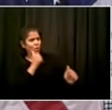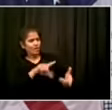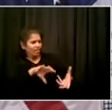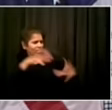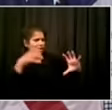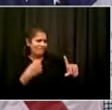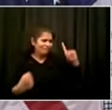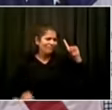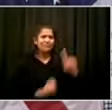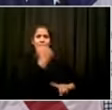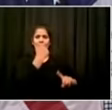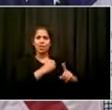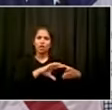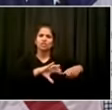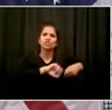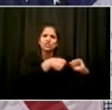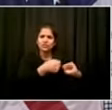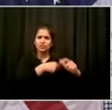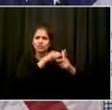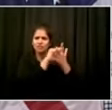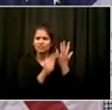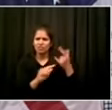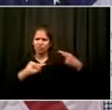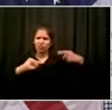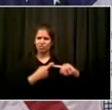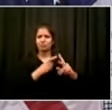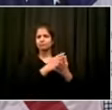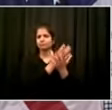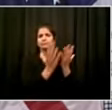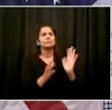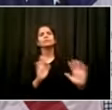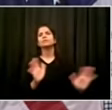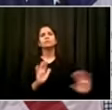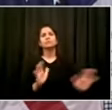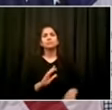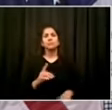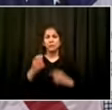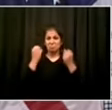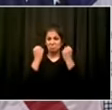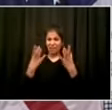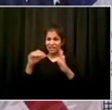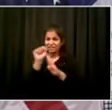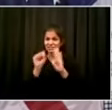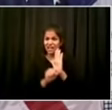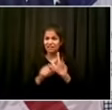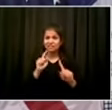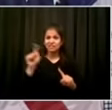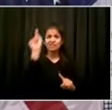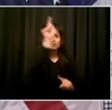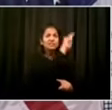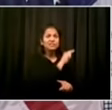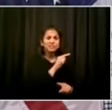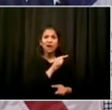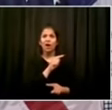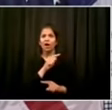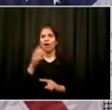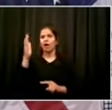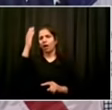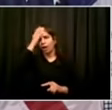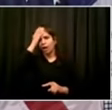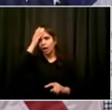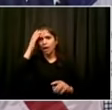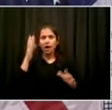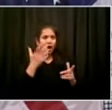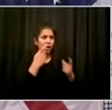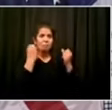City. And again, it was crucial to keep out a military presence in the National Guard And I'm happy to